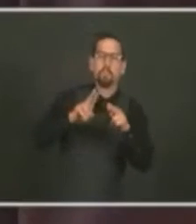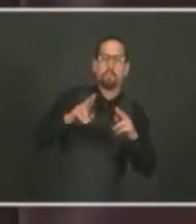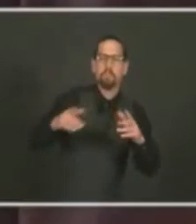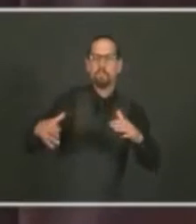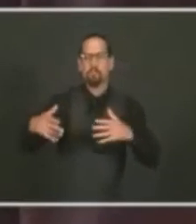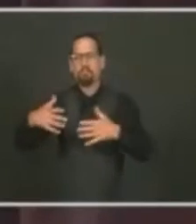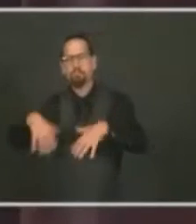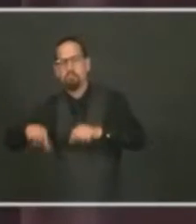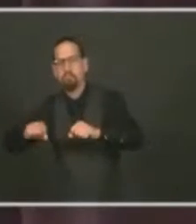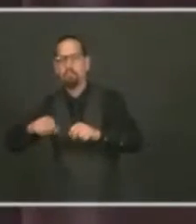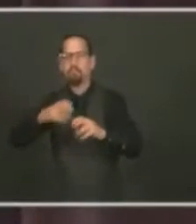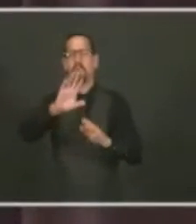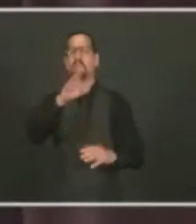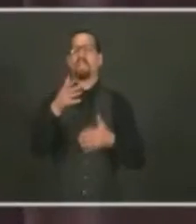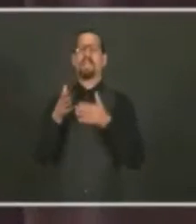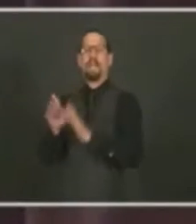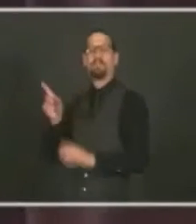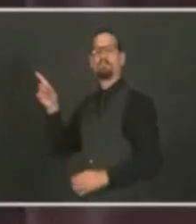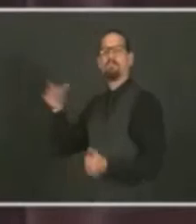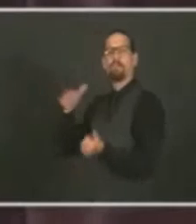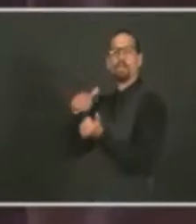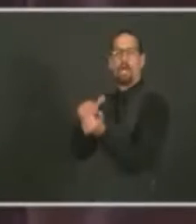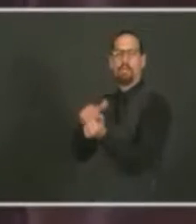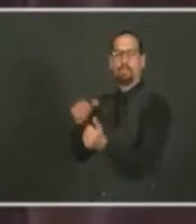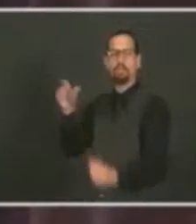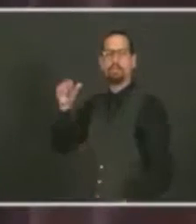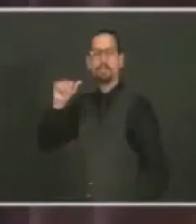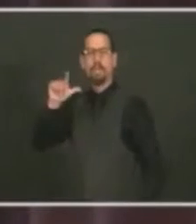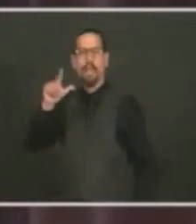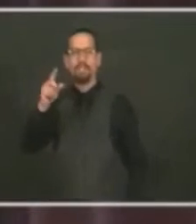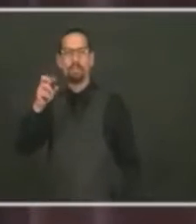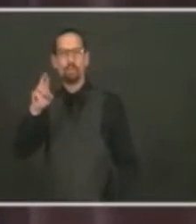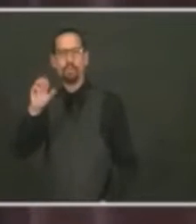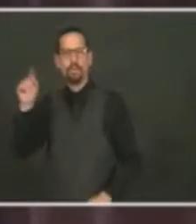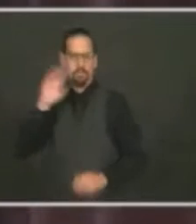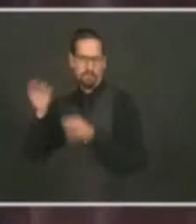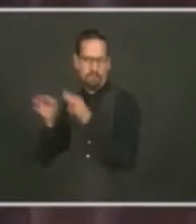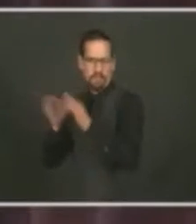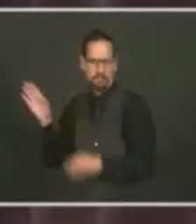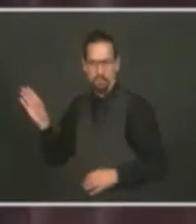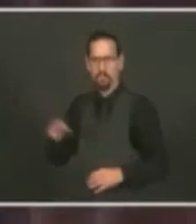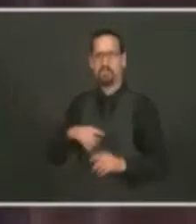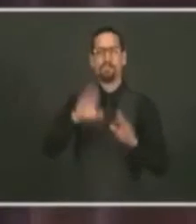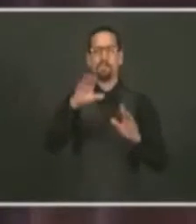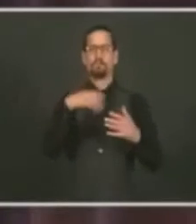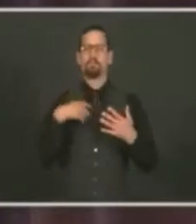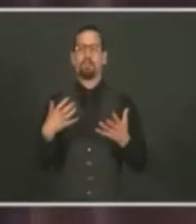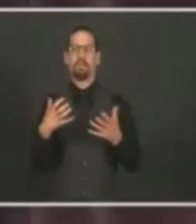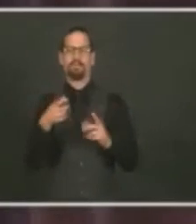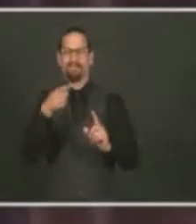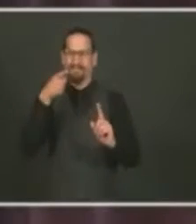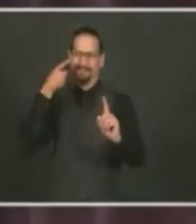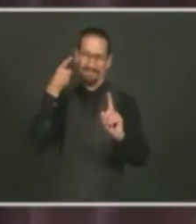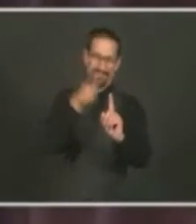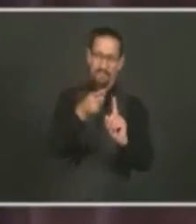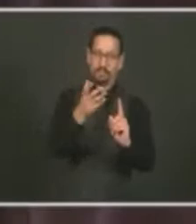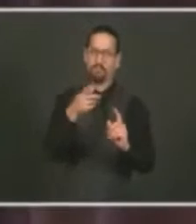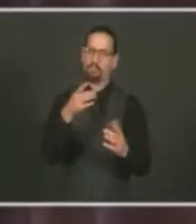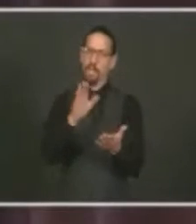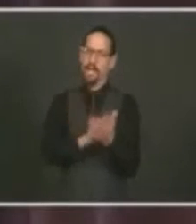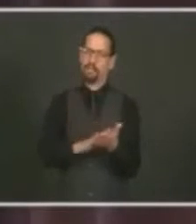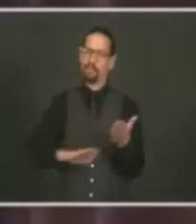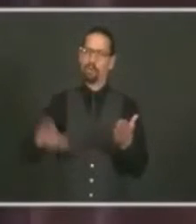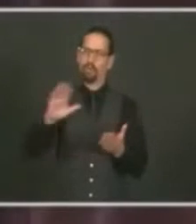But I want to say to everyone else, and particularly college students, I know this is a big time for partying, Halloween costume